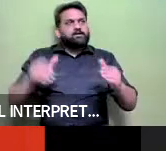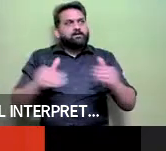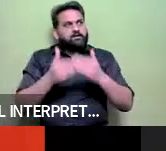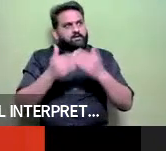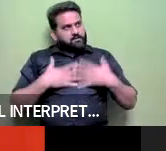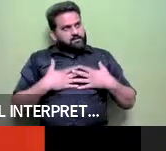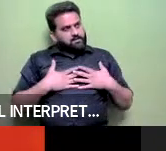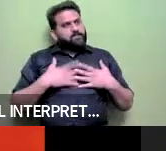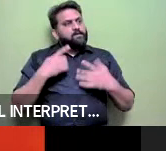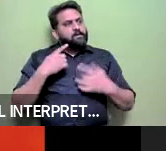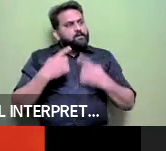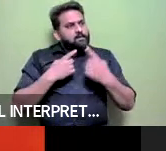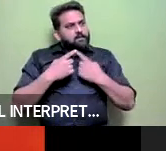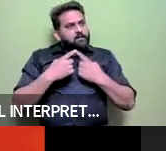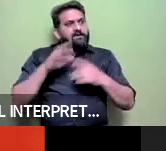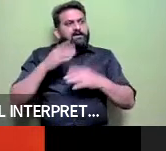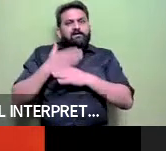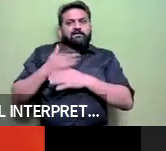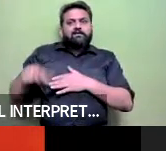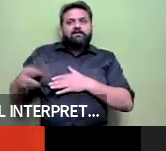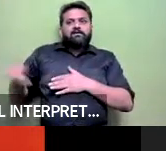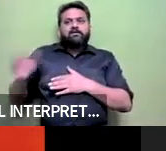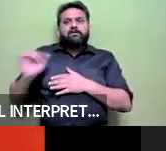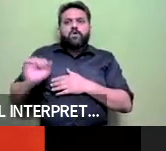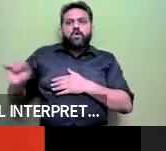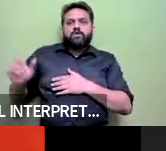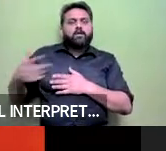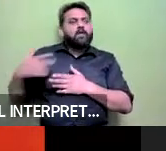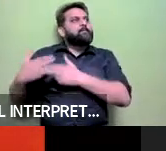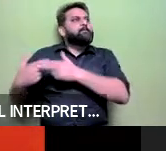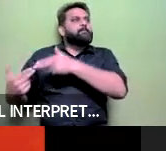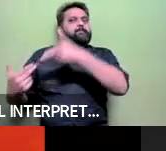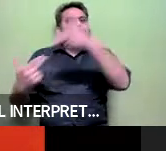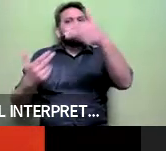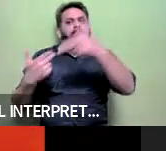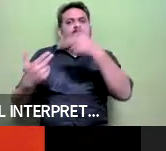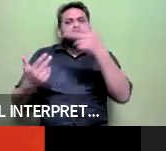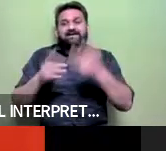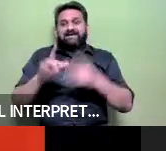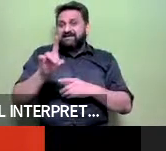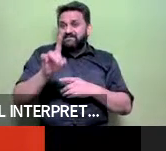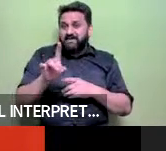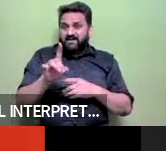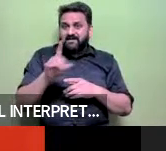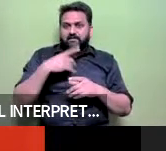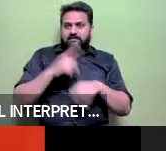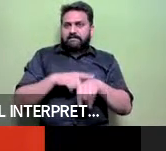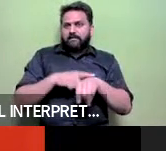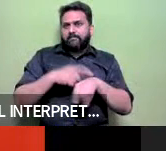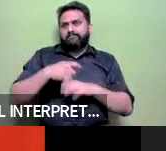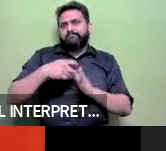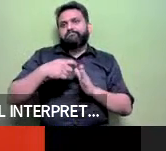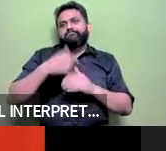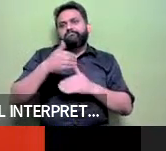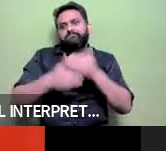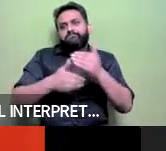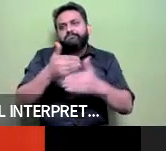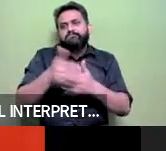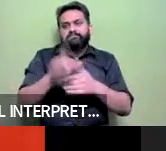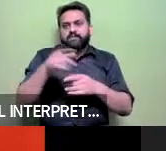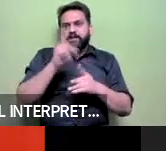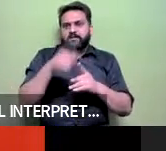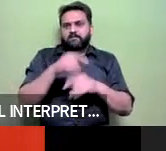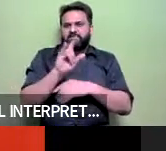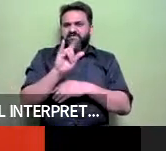and then other partner does it on their own introduction. That's fine, you can do it, but it takes time. It will take you another